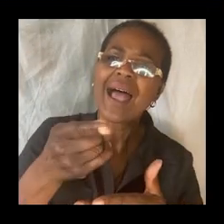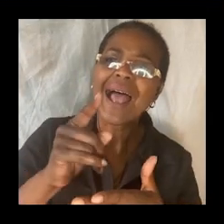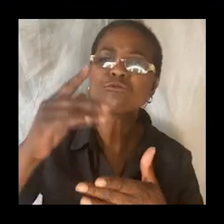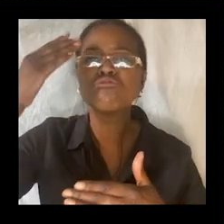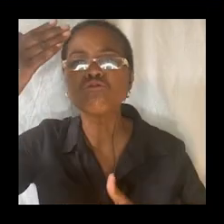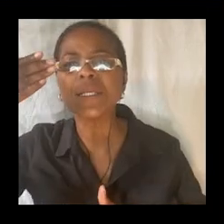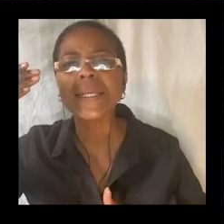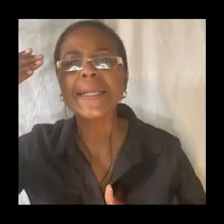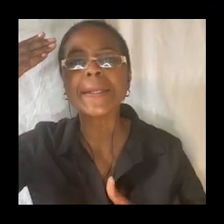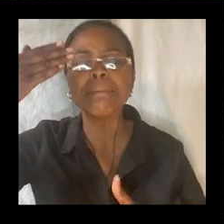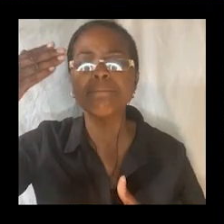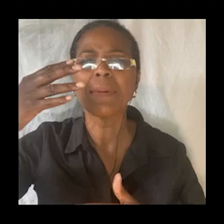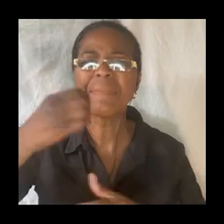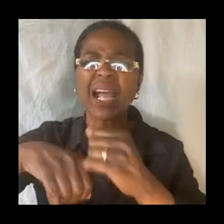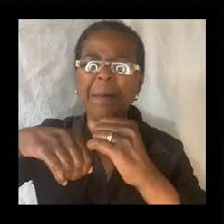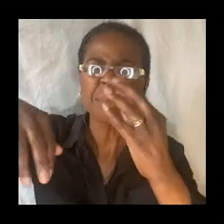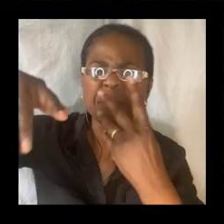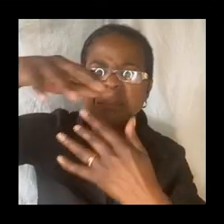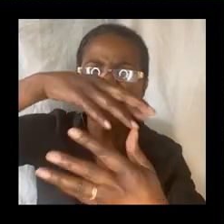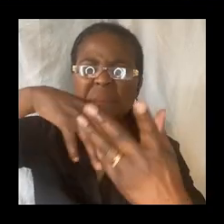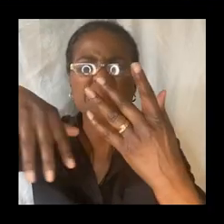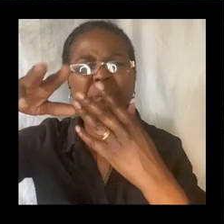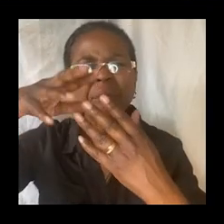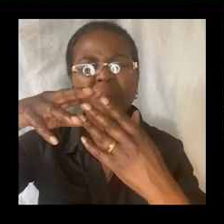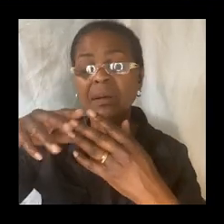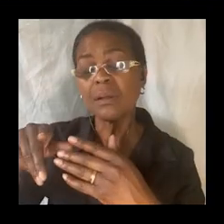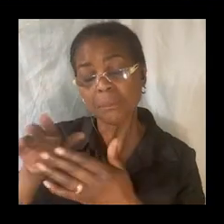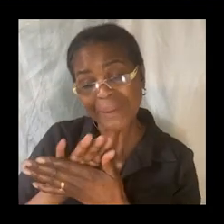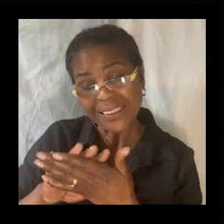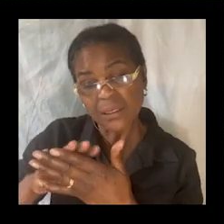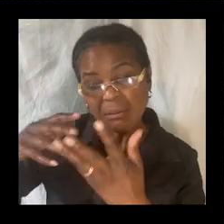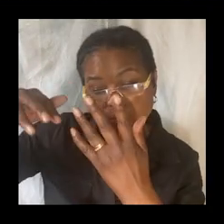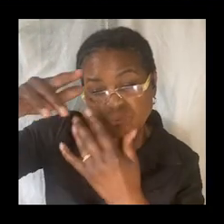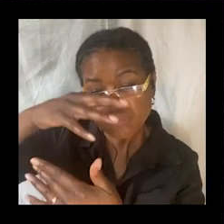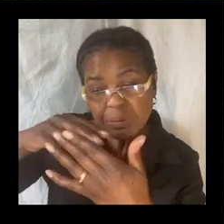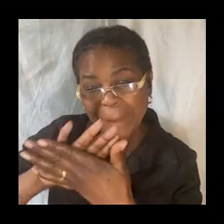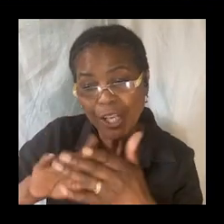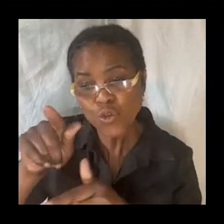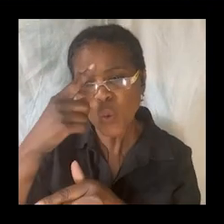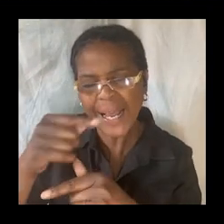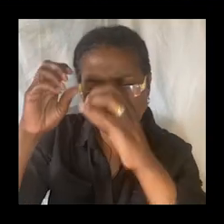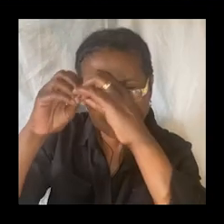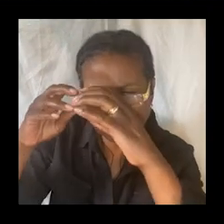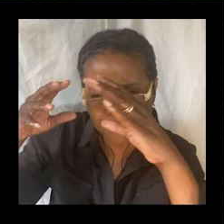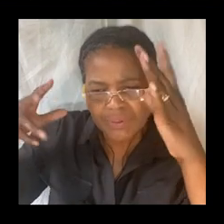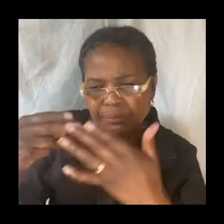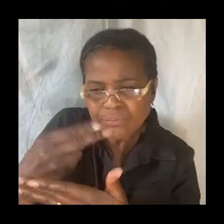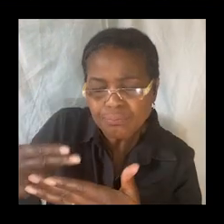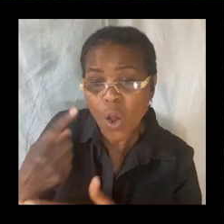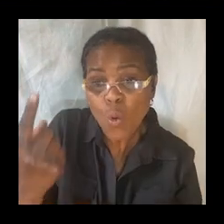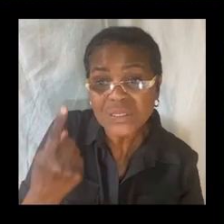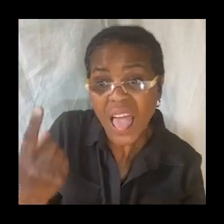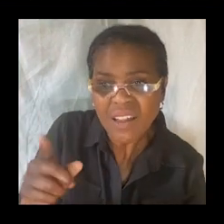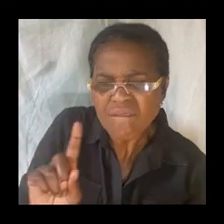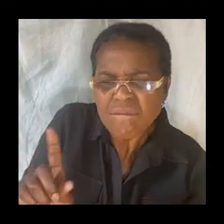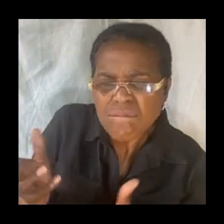getting muddled. Did that give you a sense of kind of playfulness and freedom to explore how these